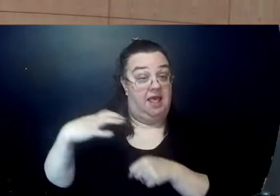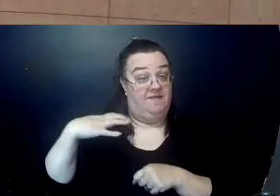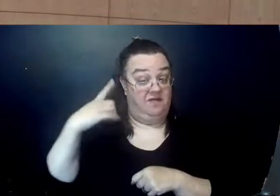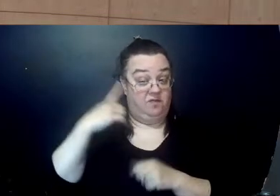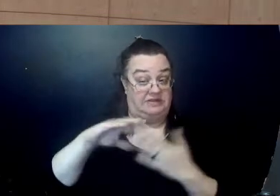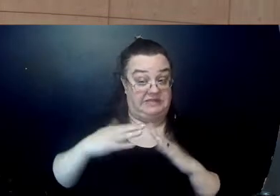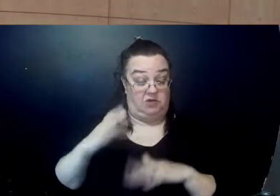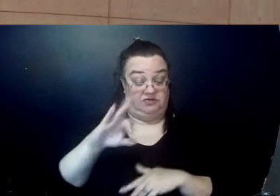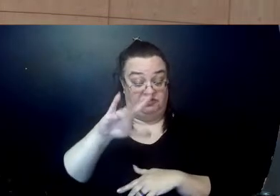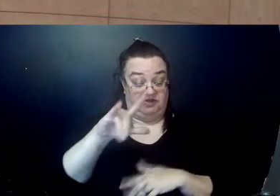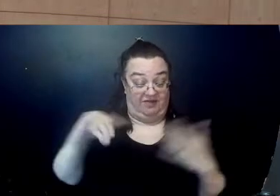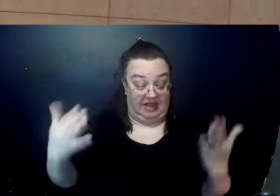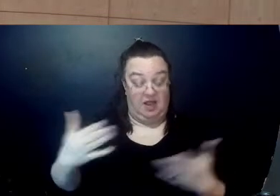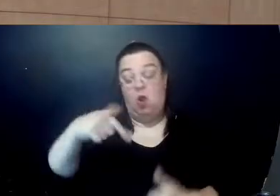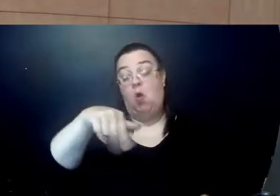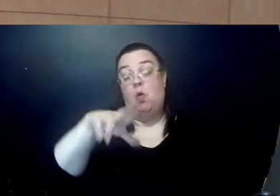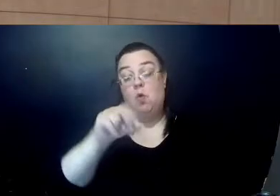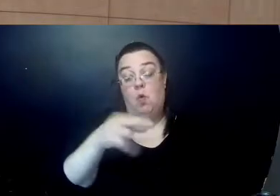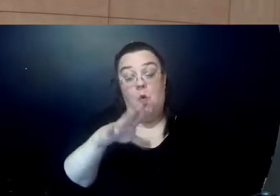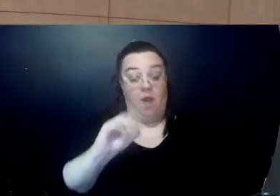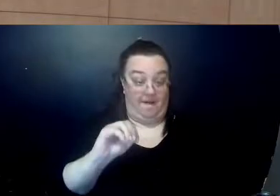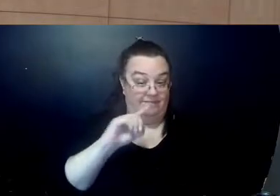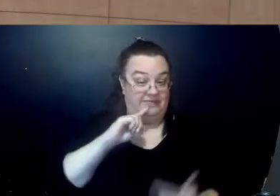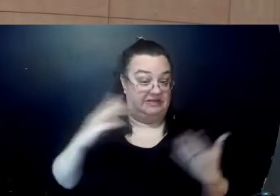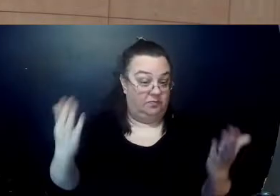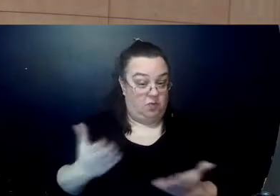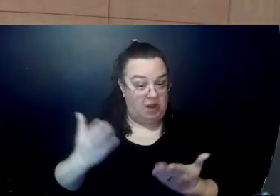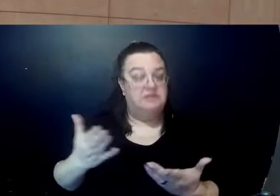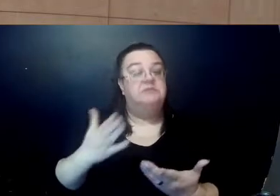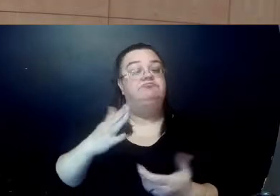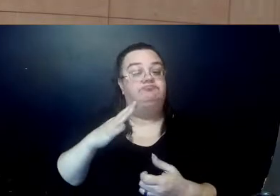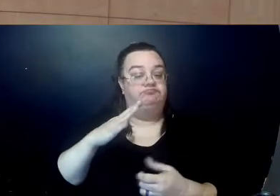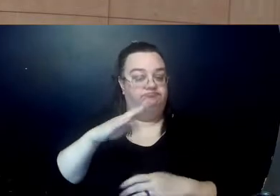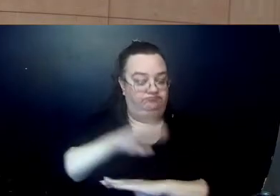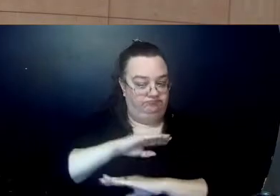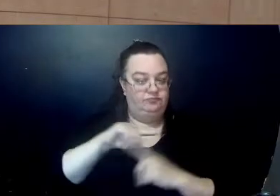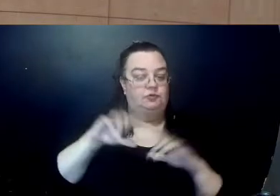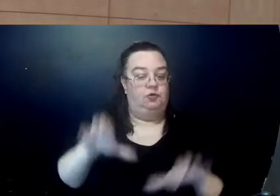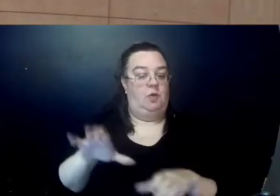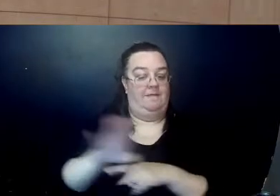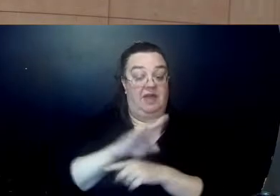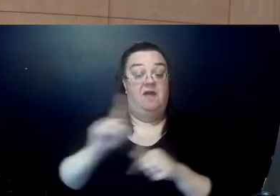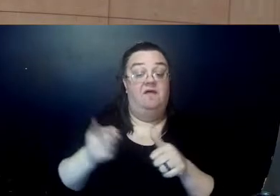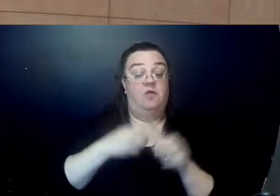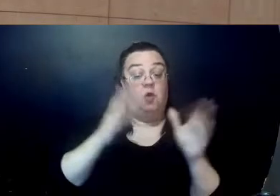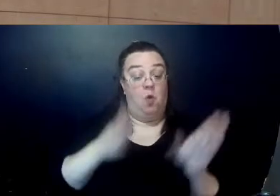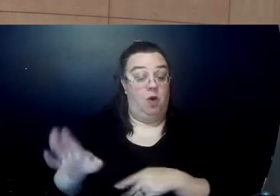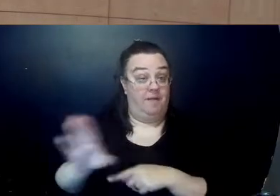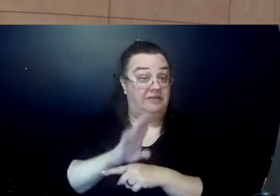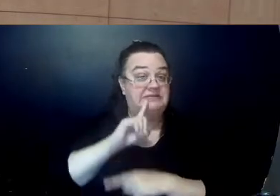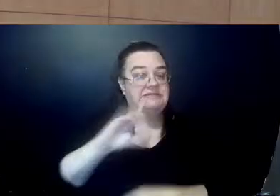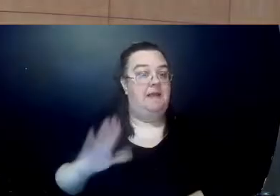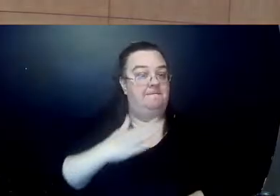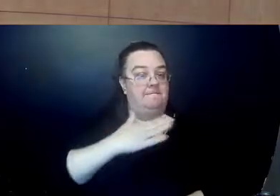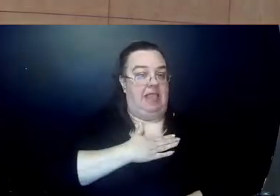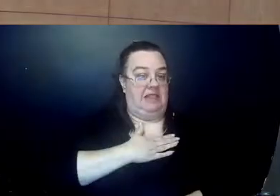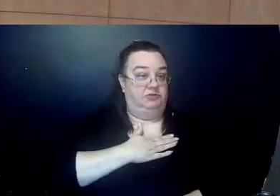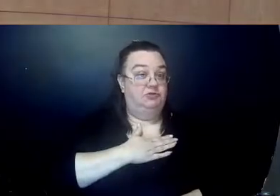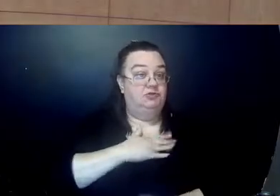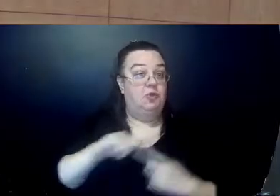are present. A quorum is present sufficient to conduct business, and the first order of business is the Pledge of Allegiance.